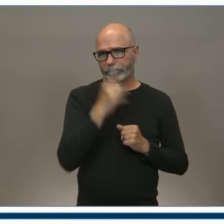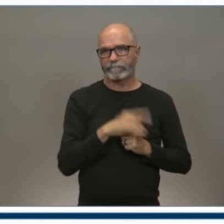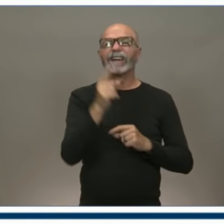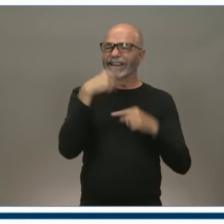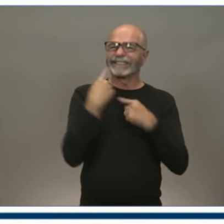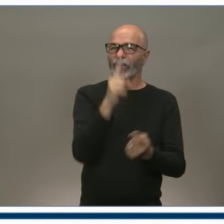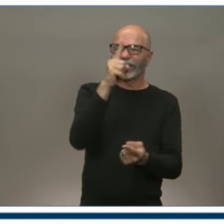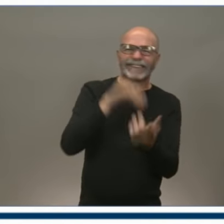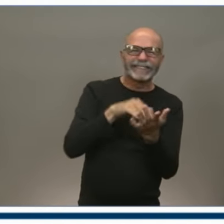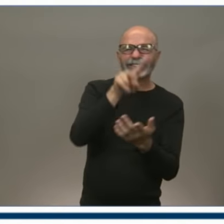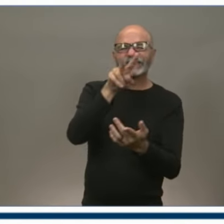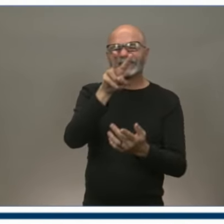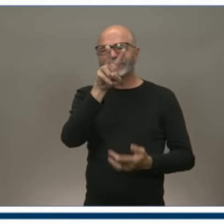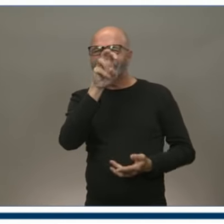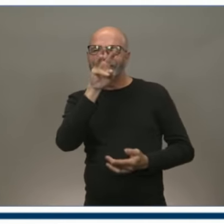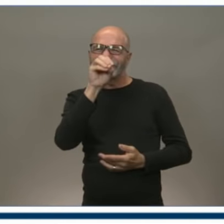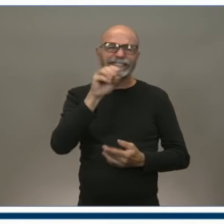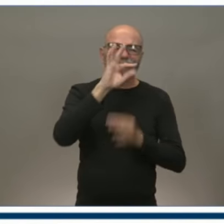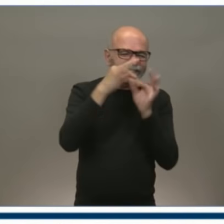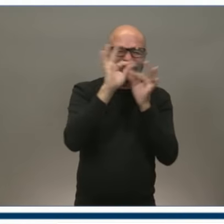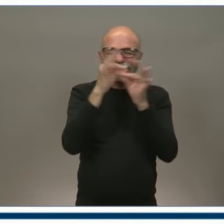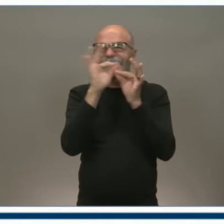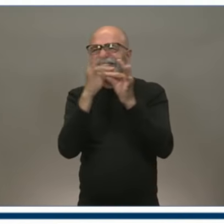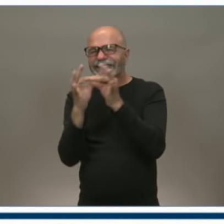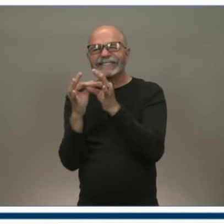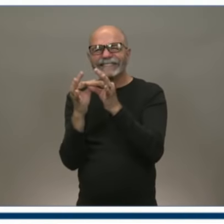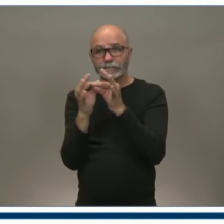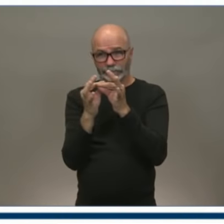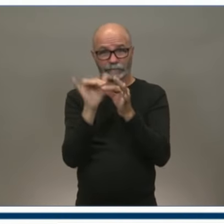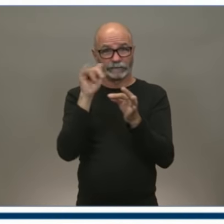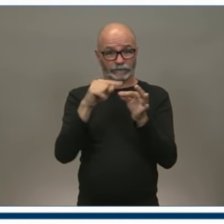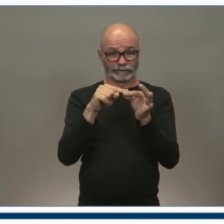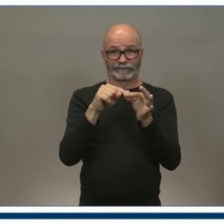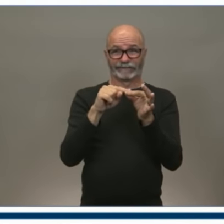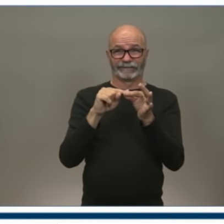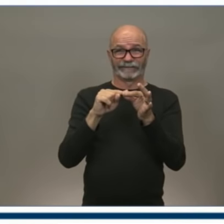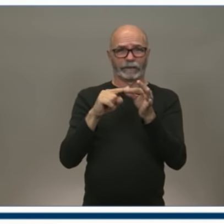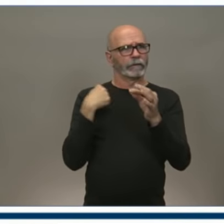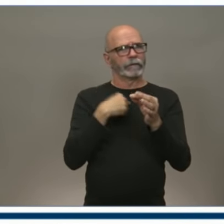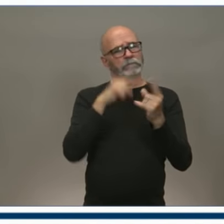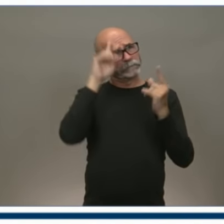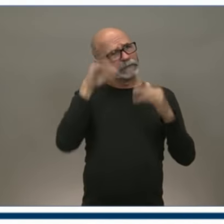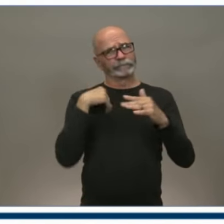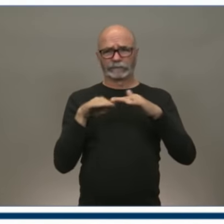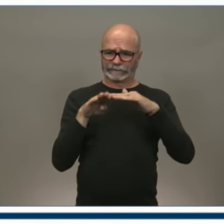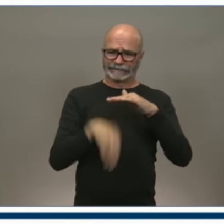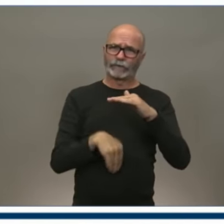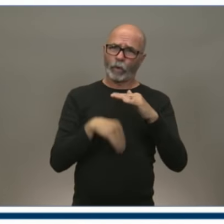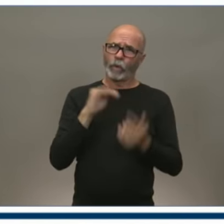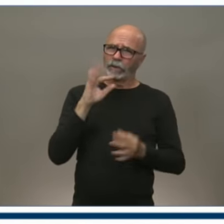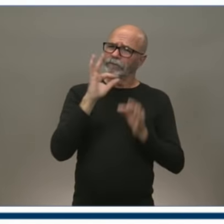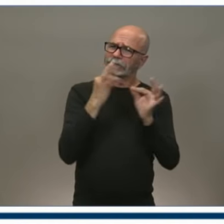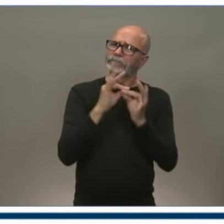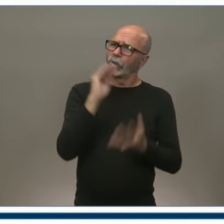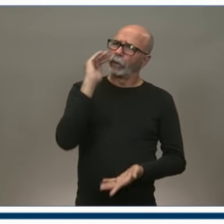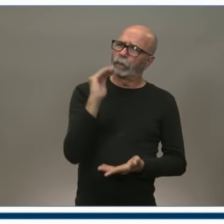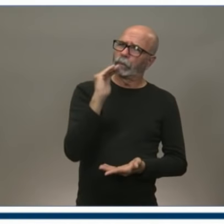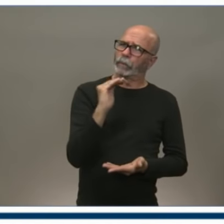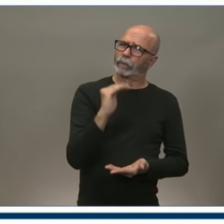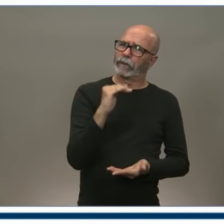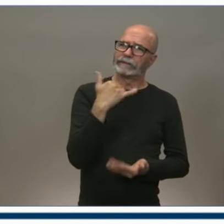It's taking 72 hours or longer for people to hear back. Do we need more staff? Like, what is the issue there? So there were